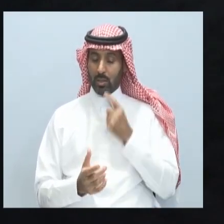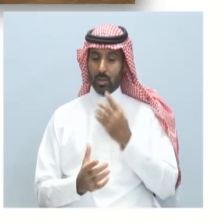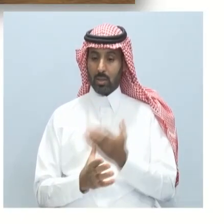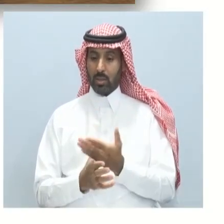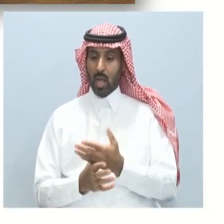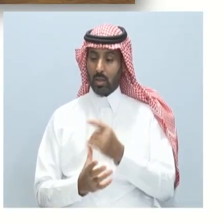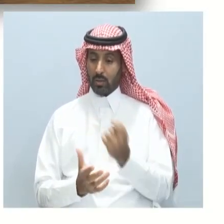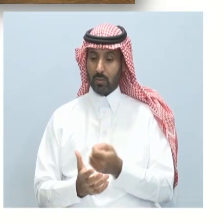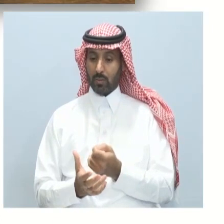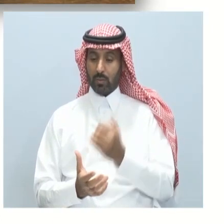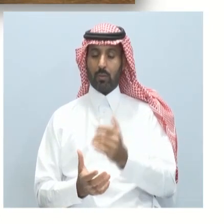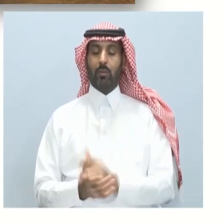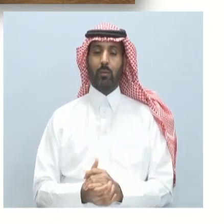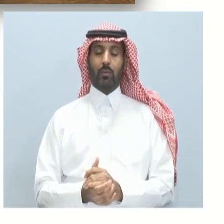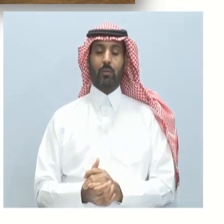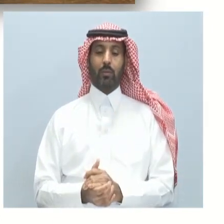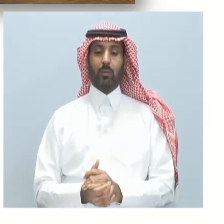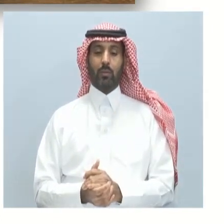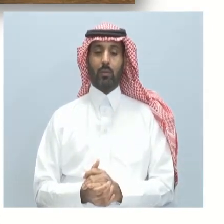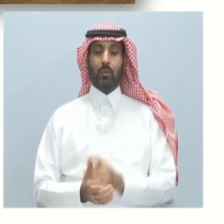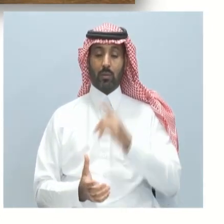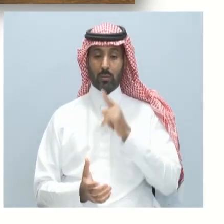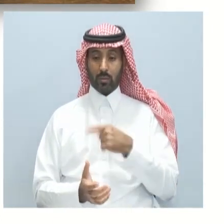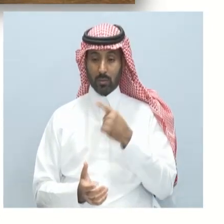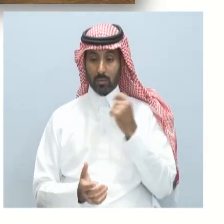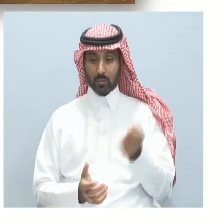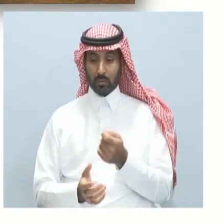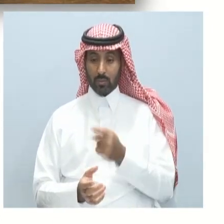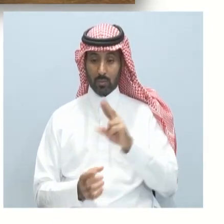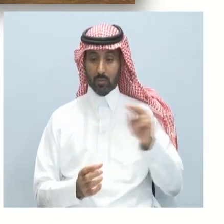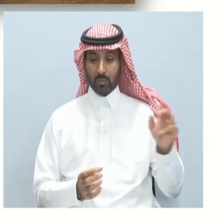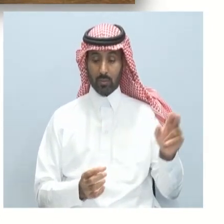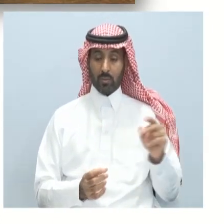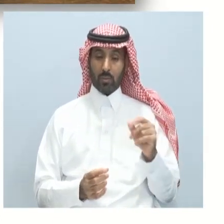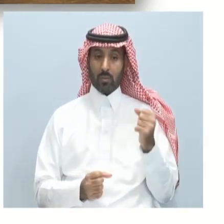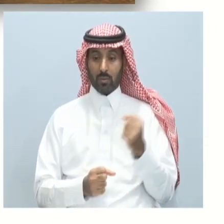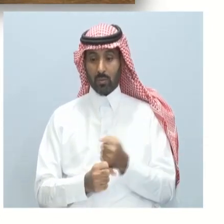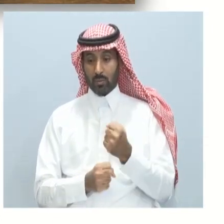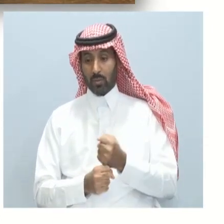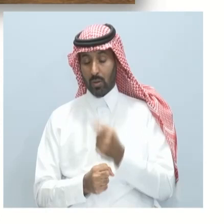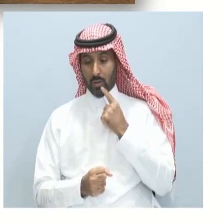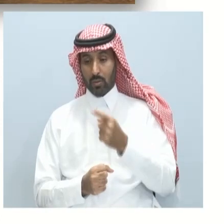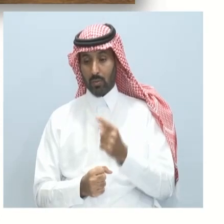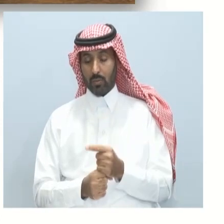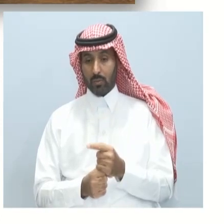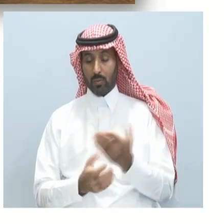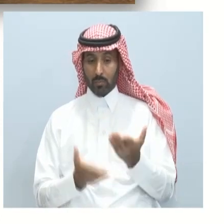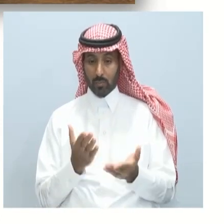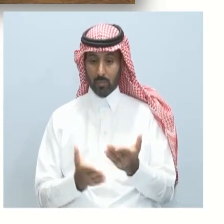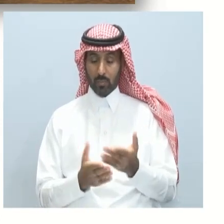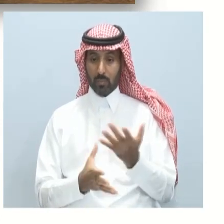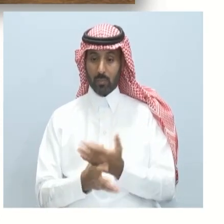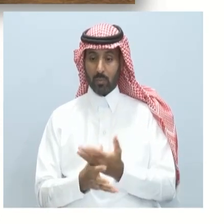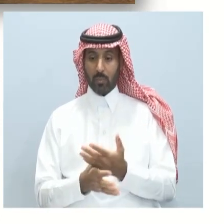on. Now also use a variety of expressions and words like due to this, in spite of, compared to,